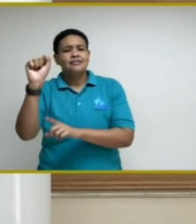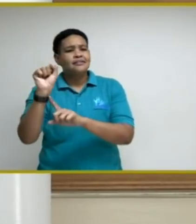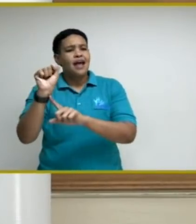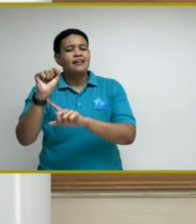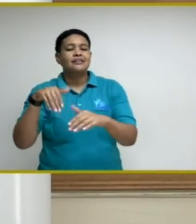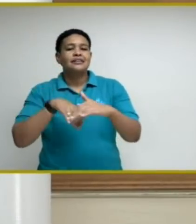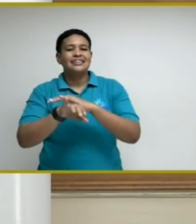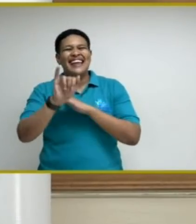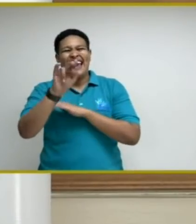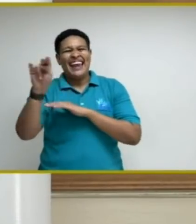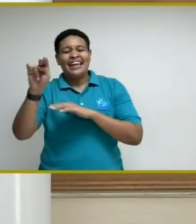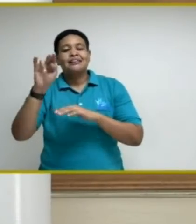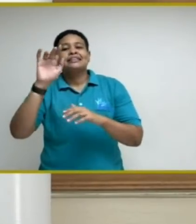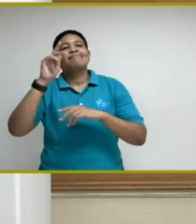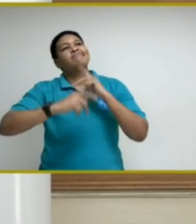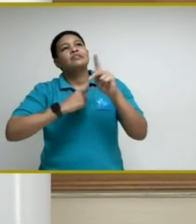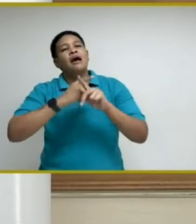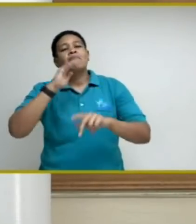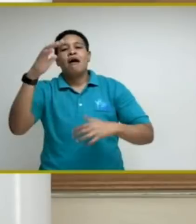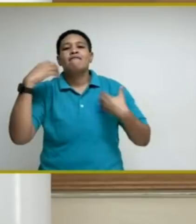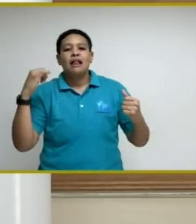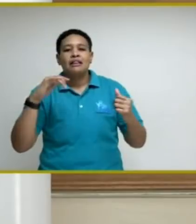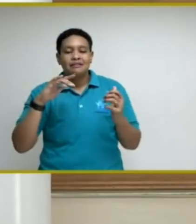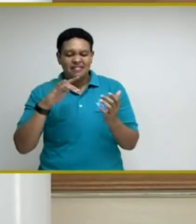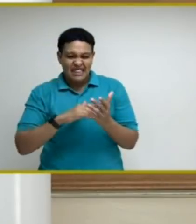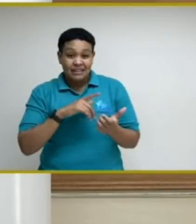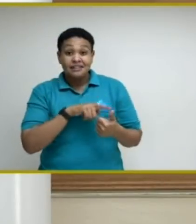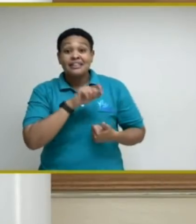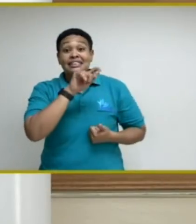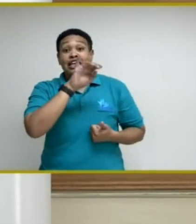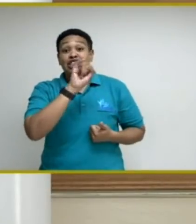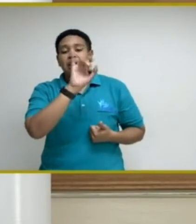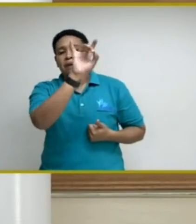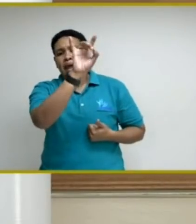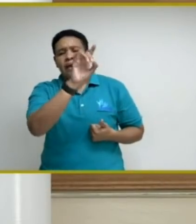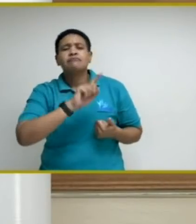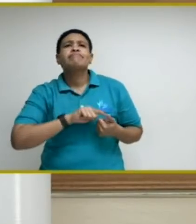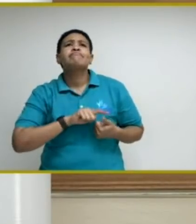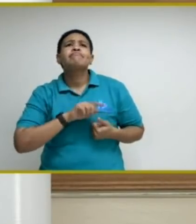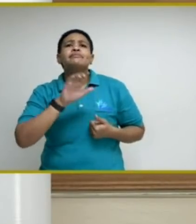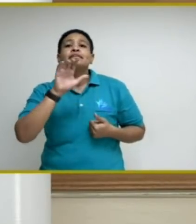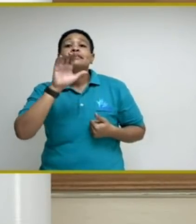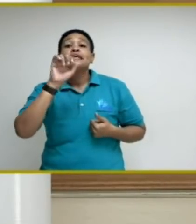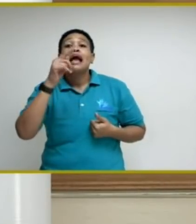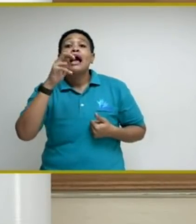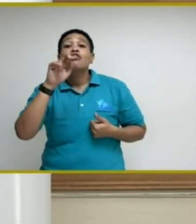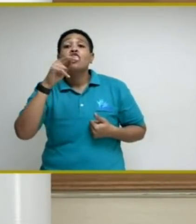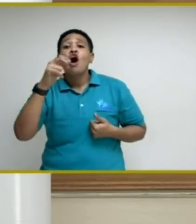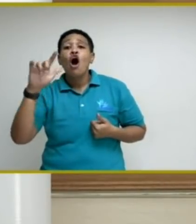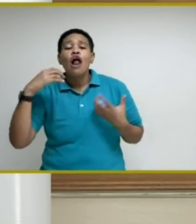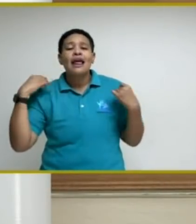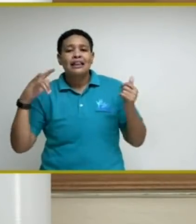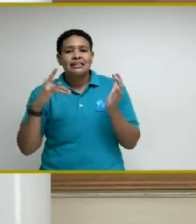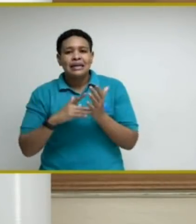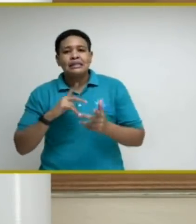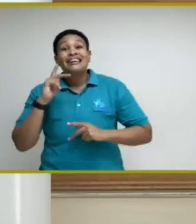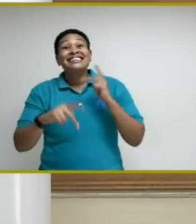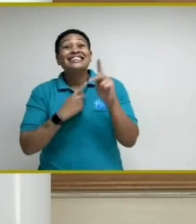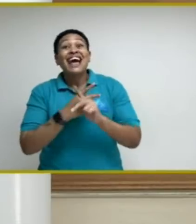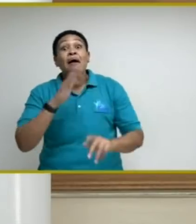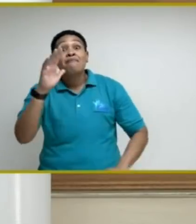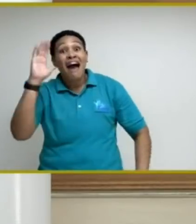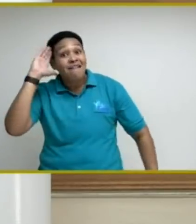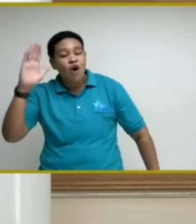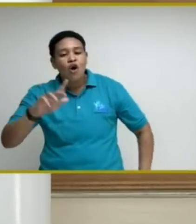Health Center. So that's St. James, 8 p.m., Catherine Hall Health Center, Sandals Inn, and the Type 5 Health Centers.